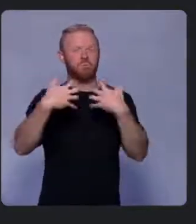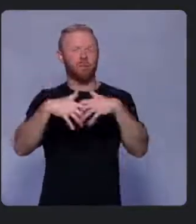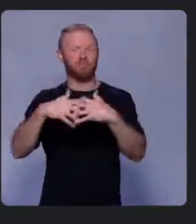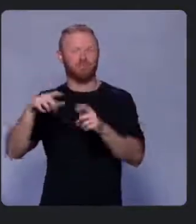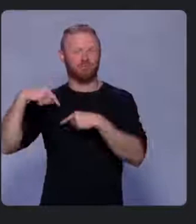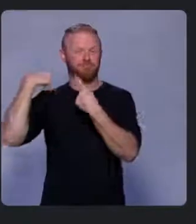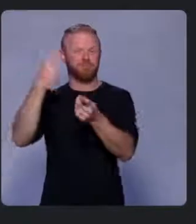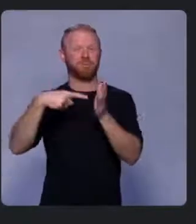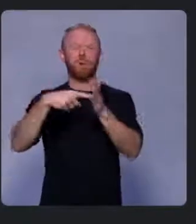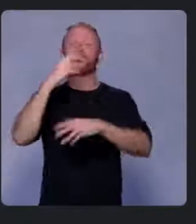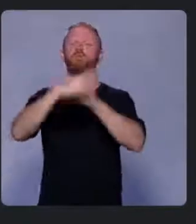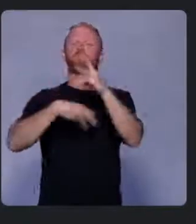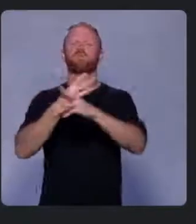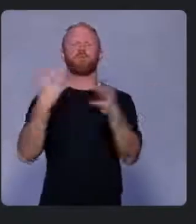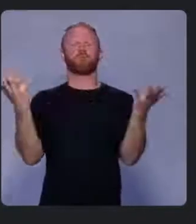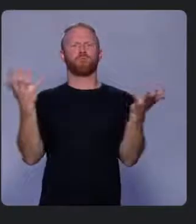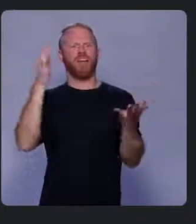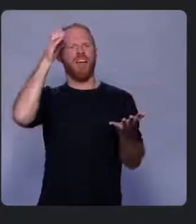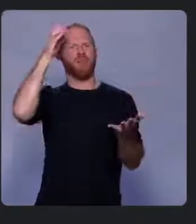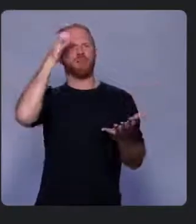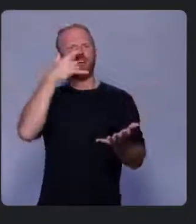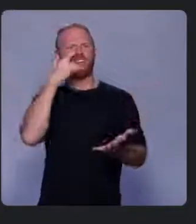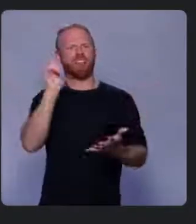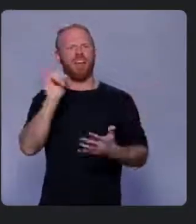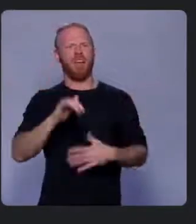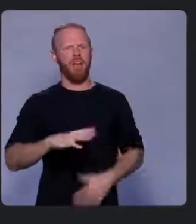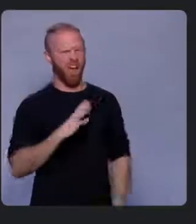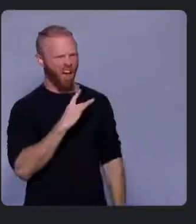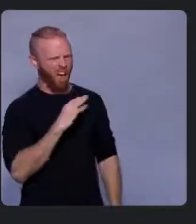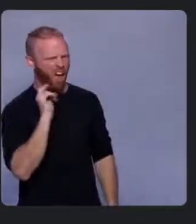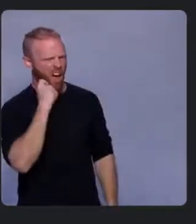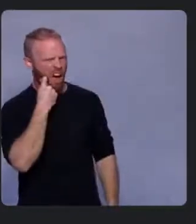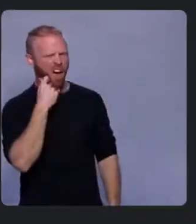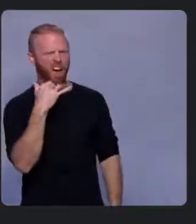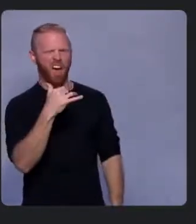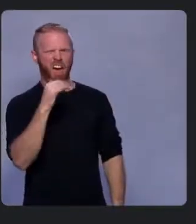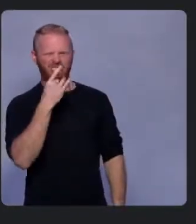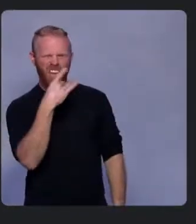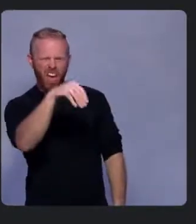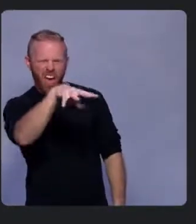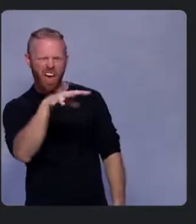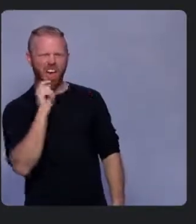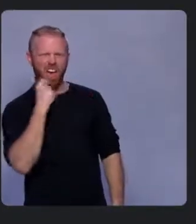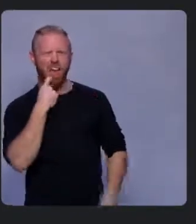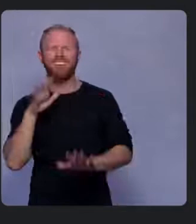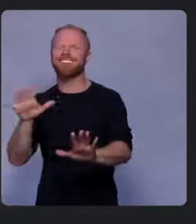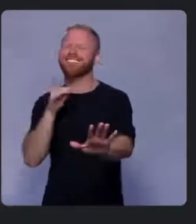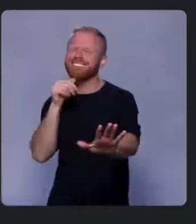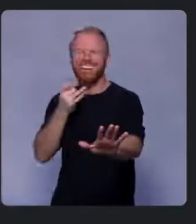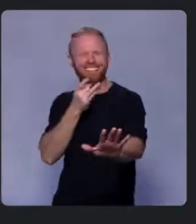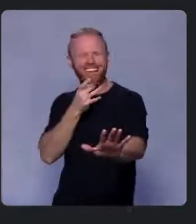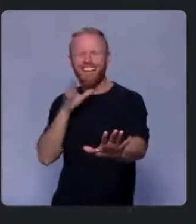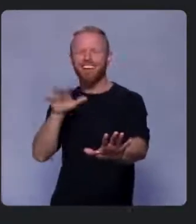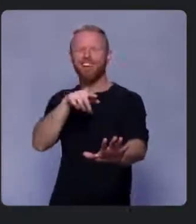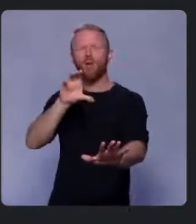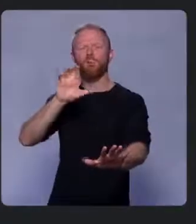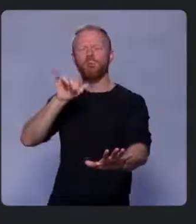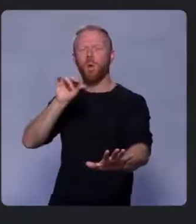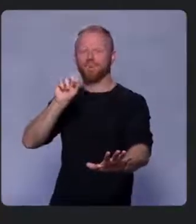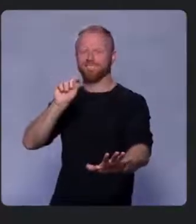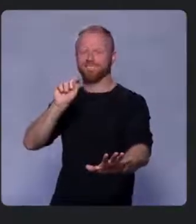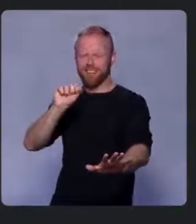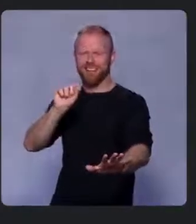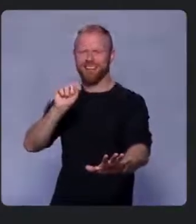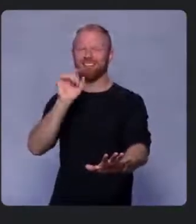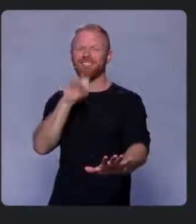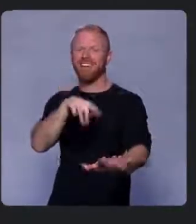looks like. Good for you, dude. Look at you, dude. Thanks. That's a cool lamp. It's not a lamp. This is actually a cryostat, and you're looking at the inside of a